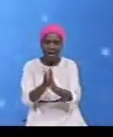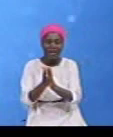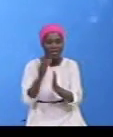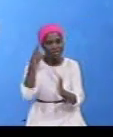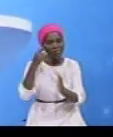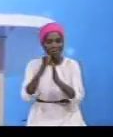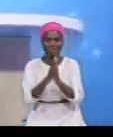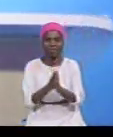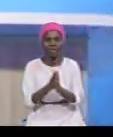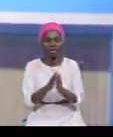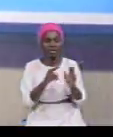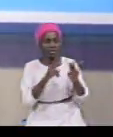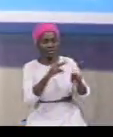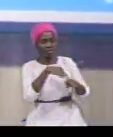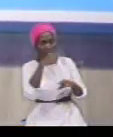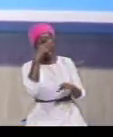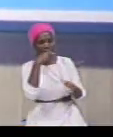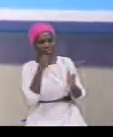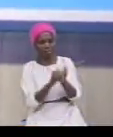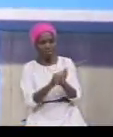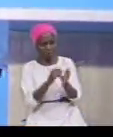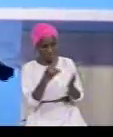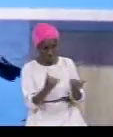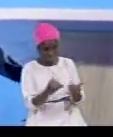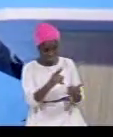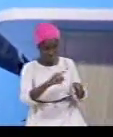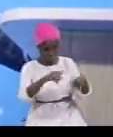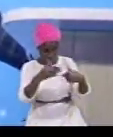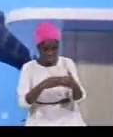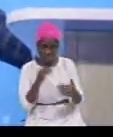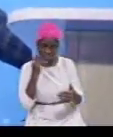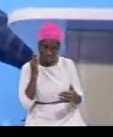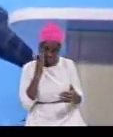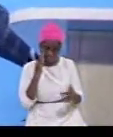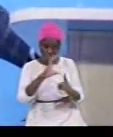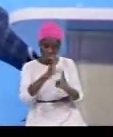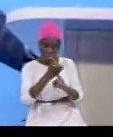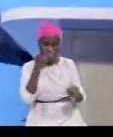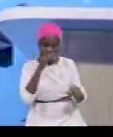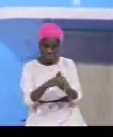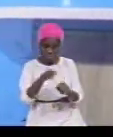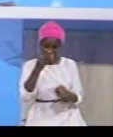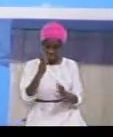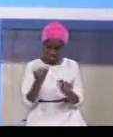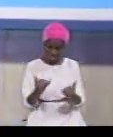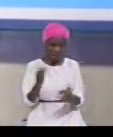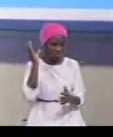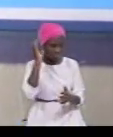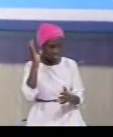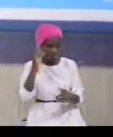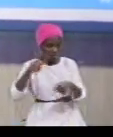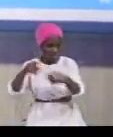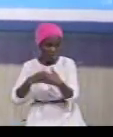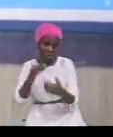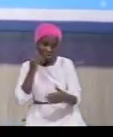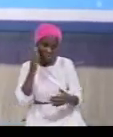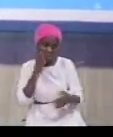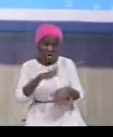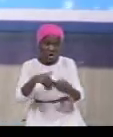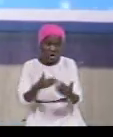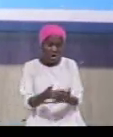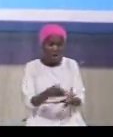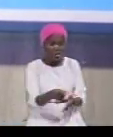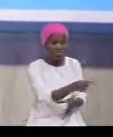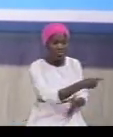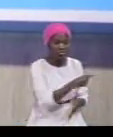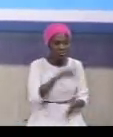to tell you to do something. Go back home. Conditional promise of God. Go back home. All those charms you have there, all